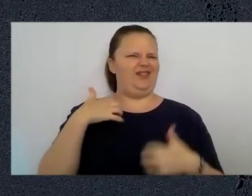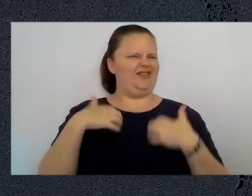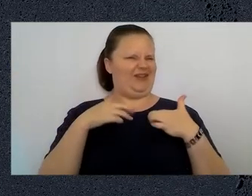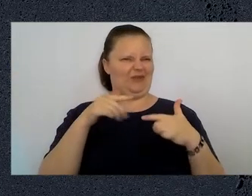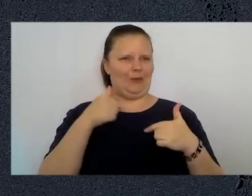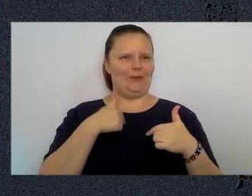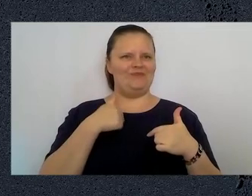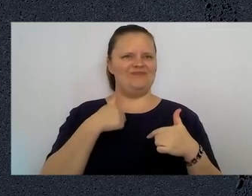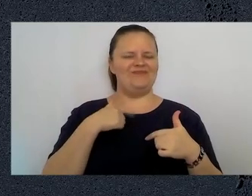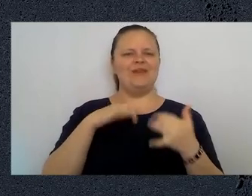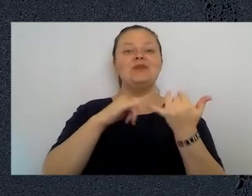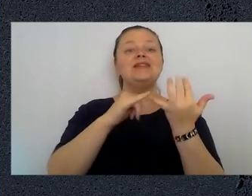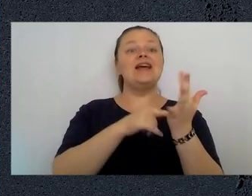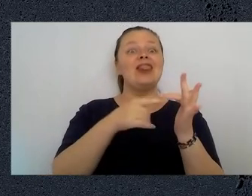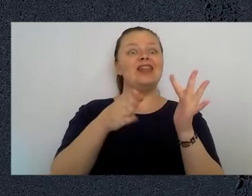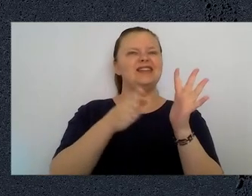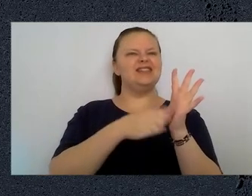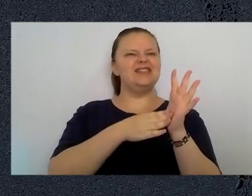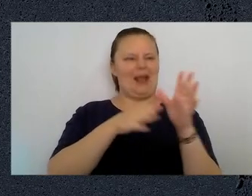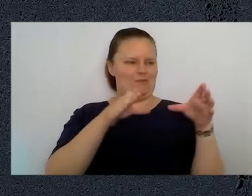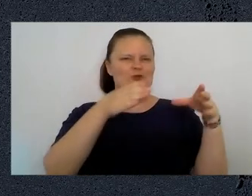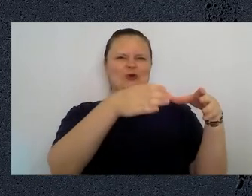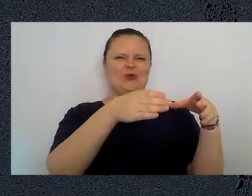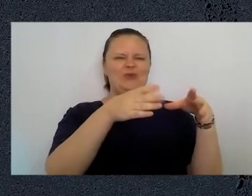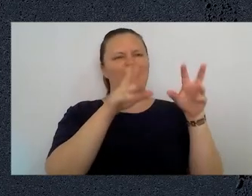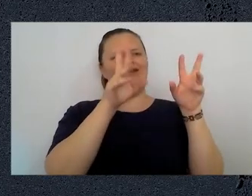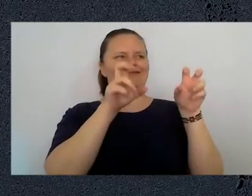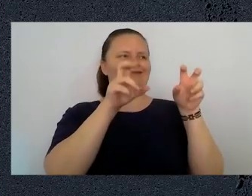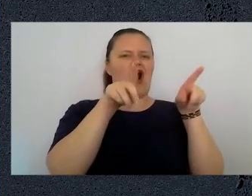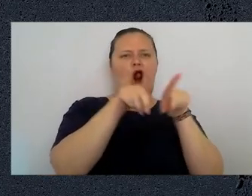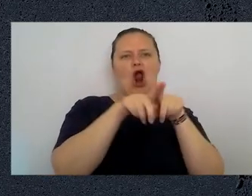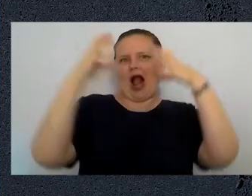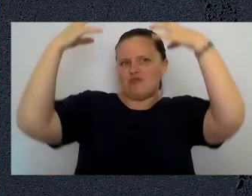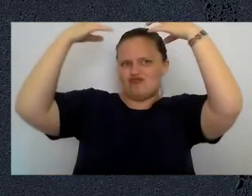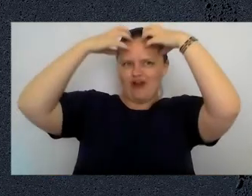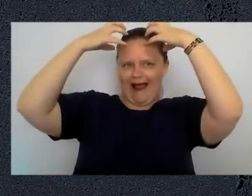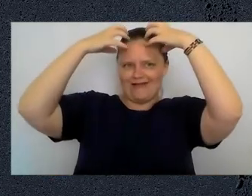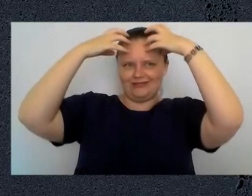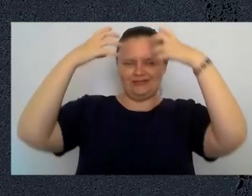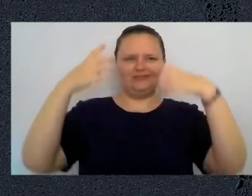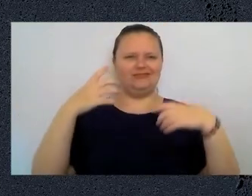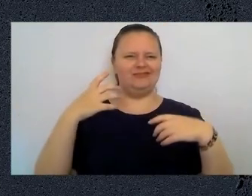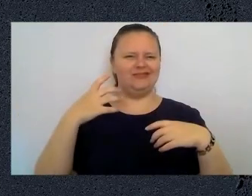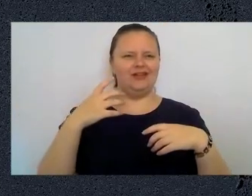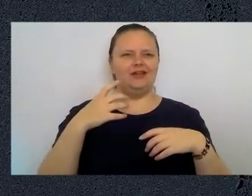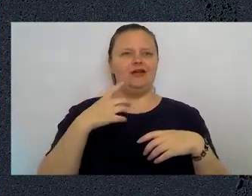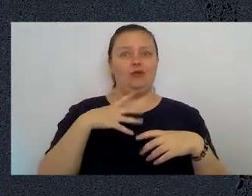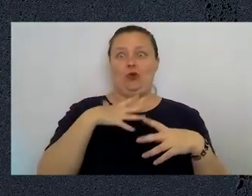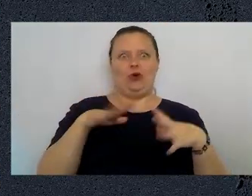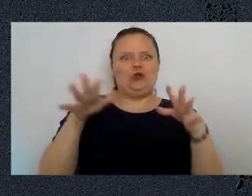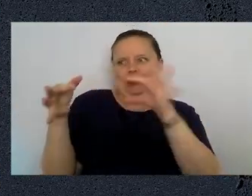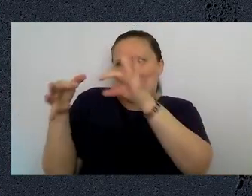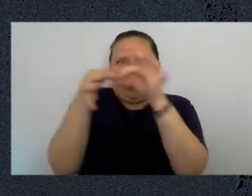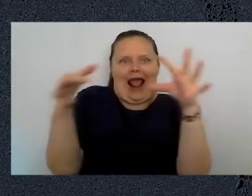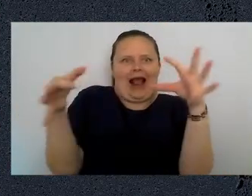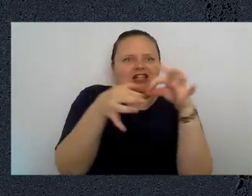STEM sector is like a brain. I use this analogy with my team a lot. And we want to connect all the neurons. We want